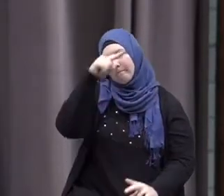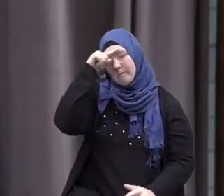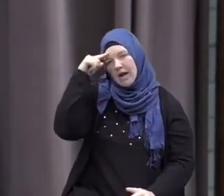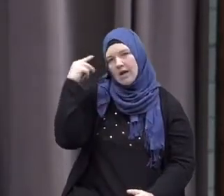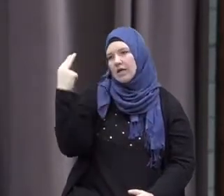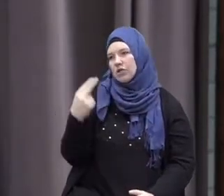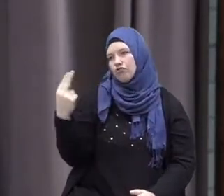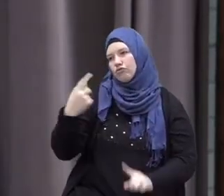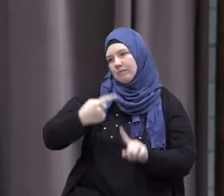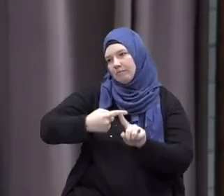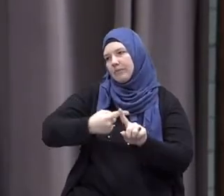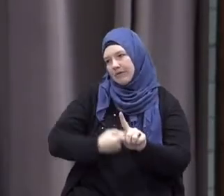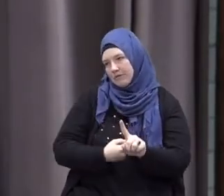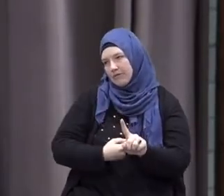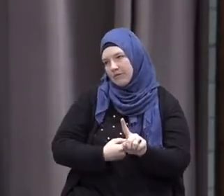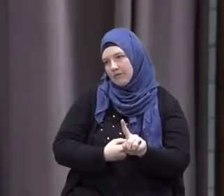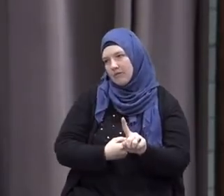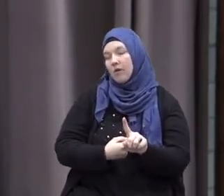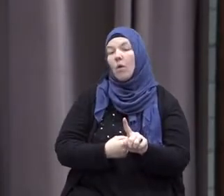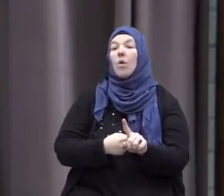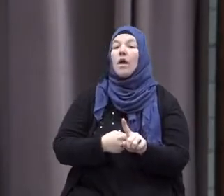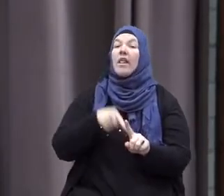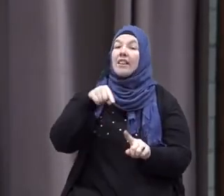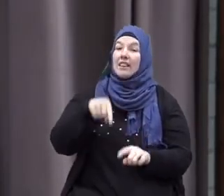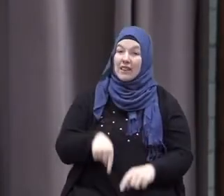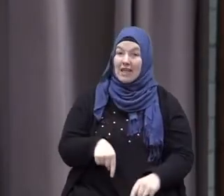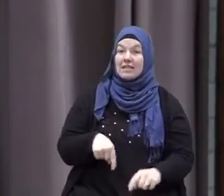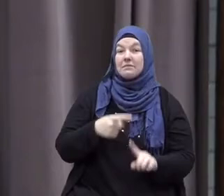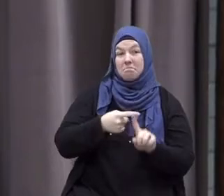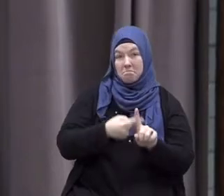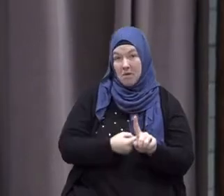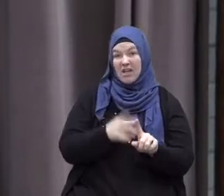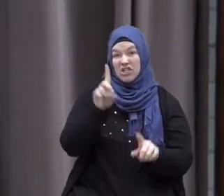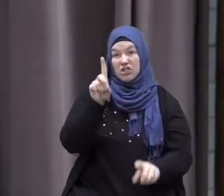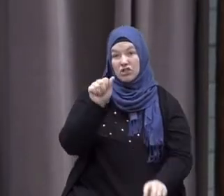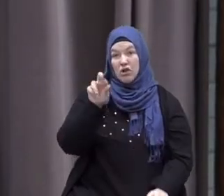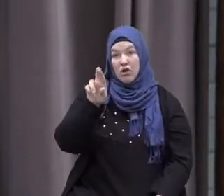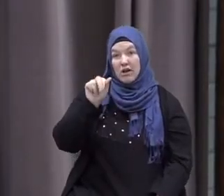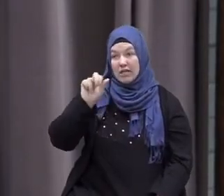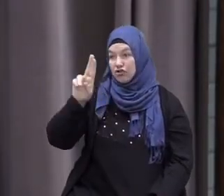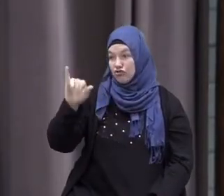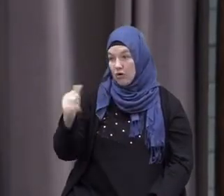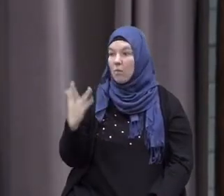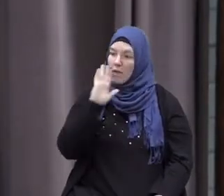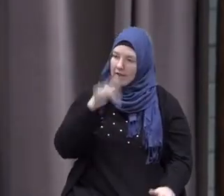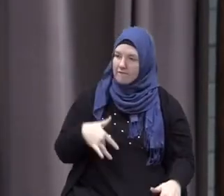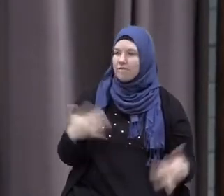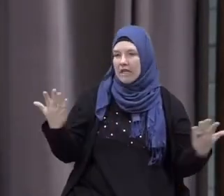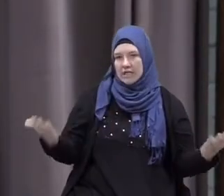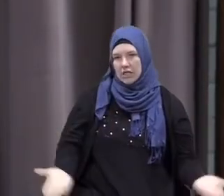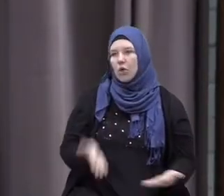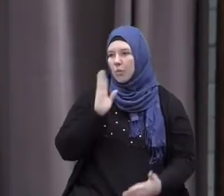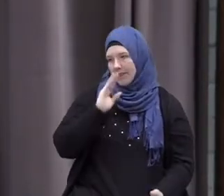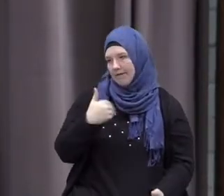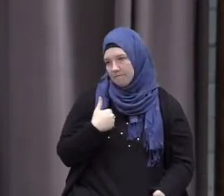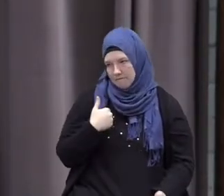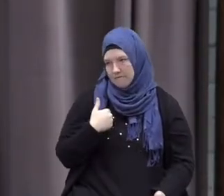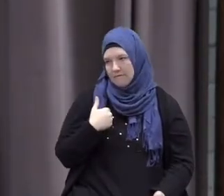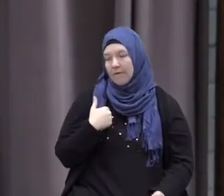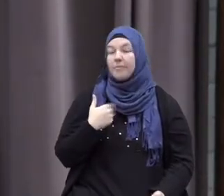to be captured with some activities done by Dar al-Hijra right here. And I would like to invite